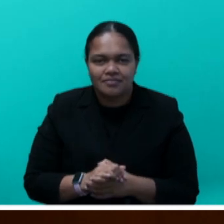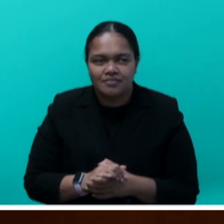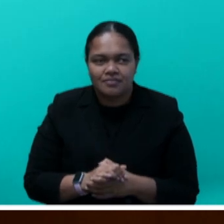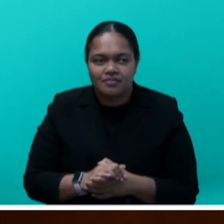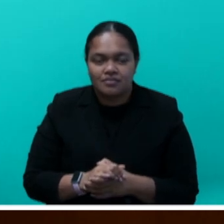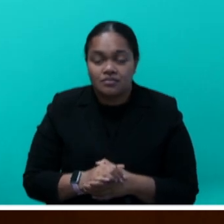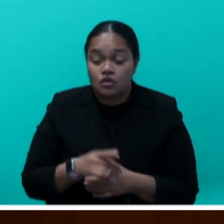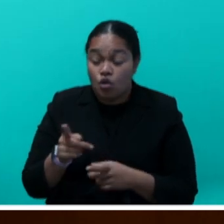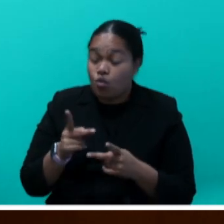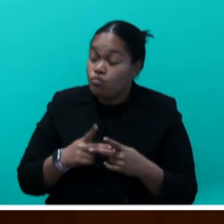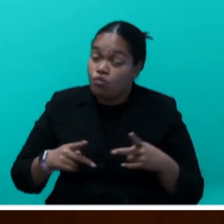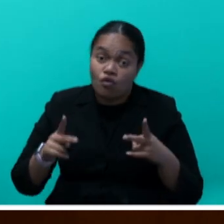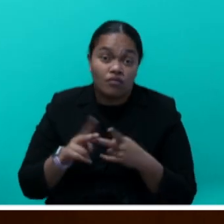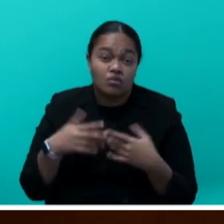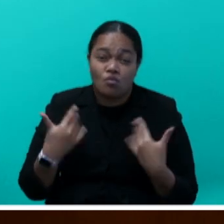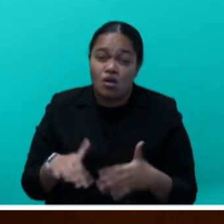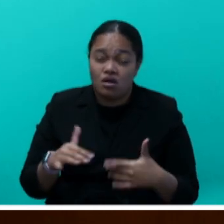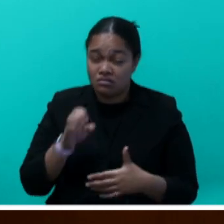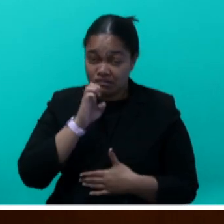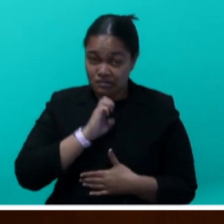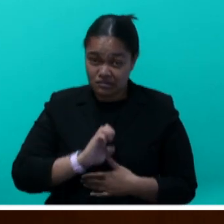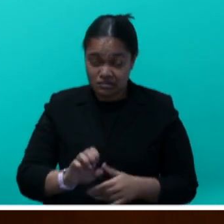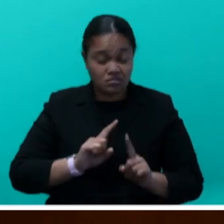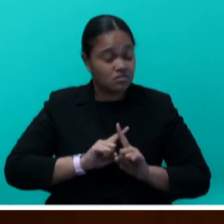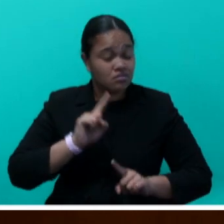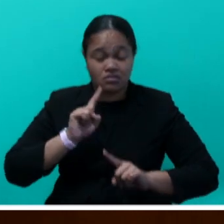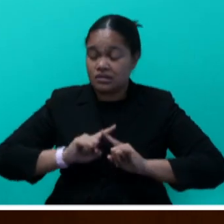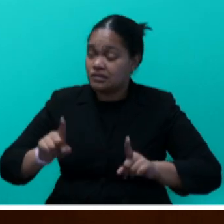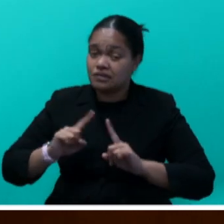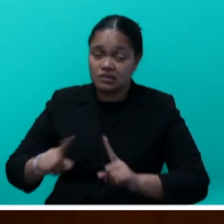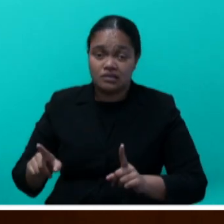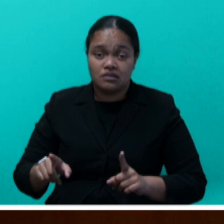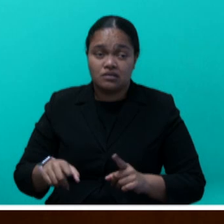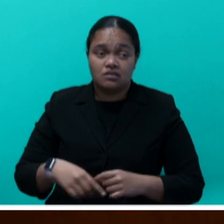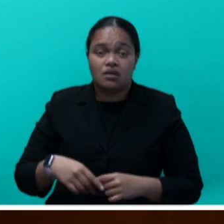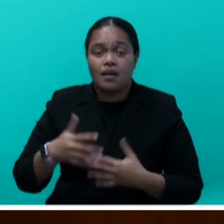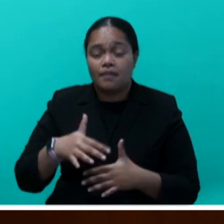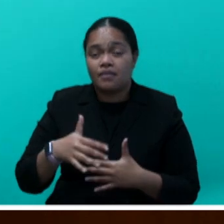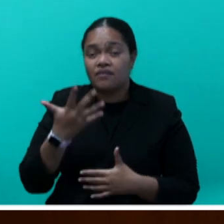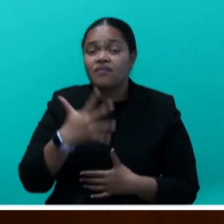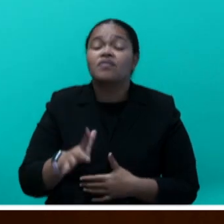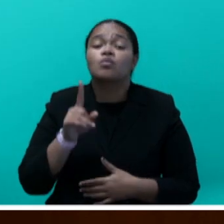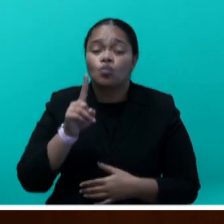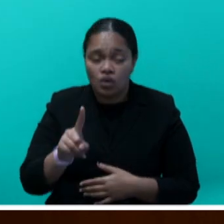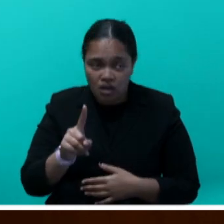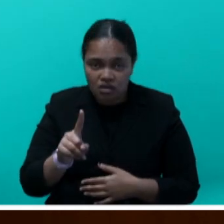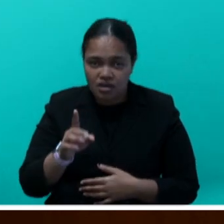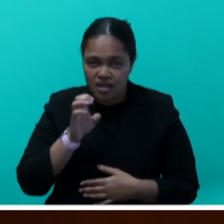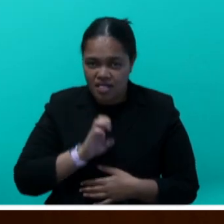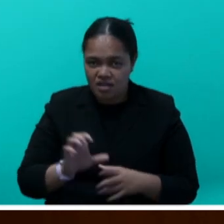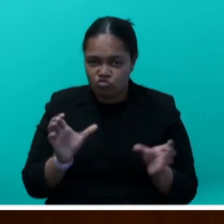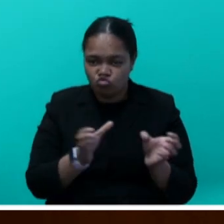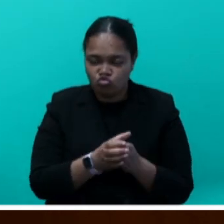Yunnan province, the most ethnically diverse province in the People's Republic of China, with 51 ethnic groups.